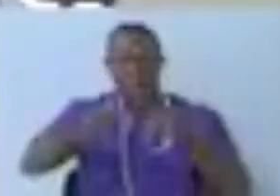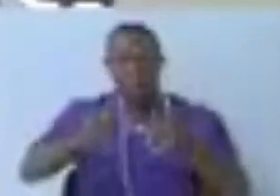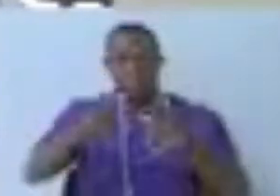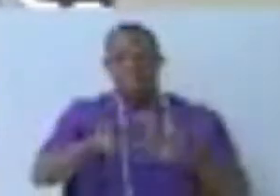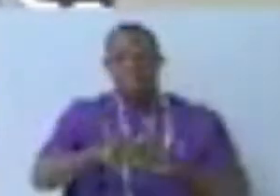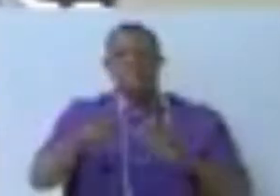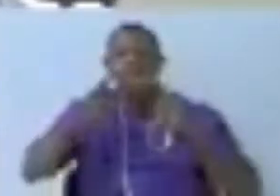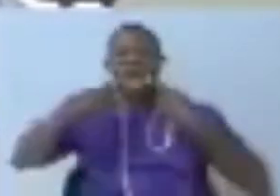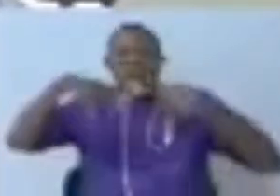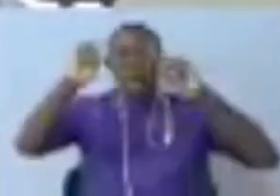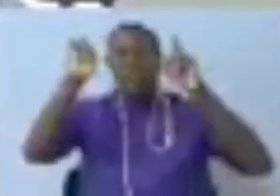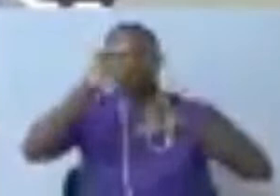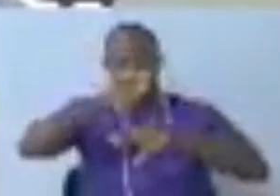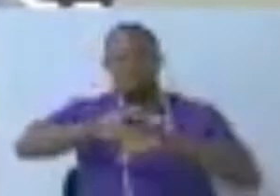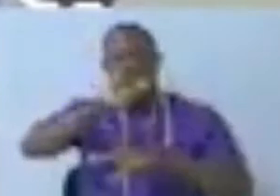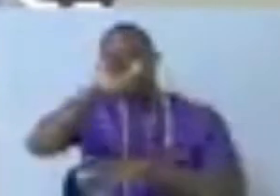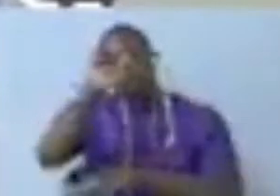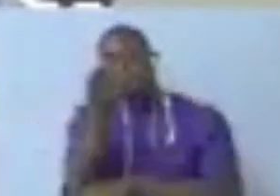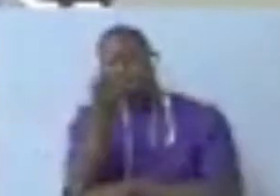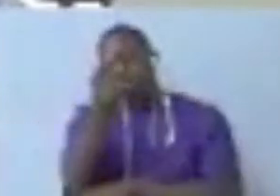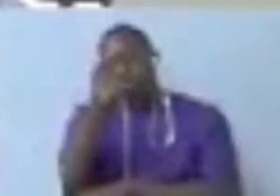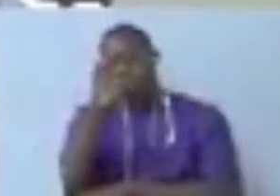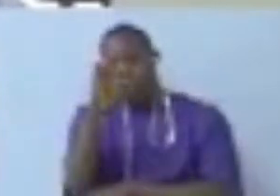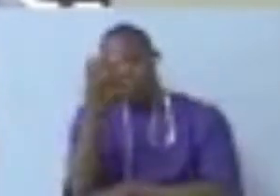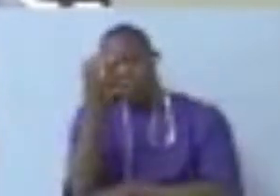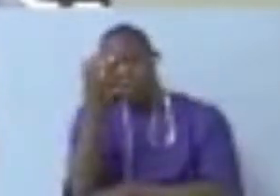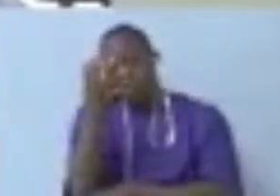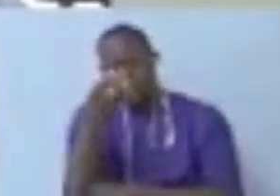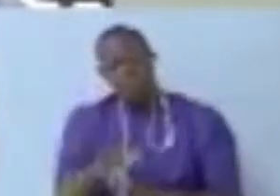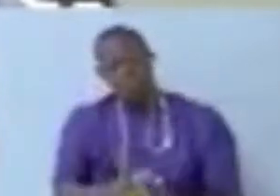24th, Gambia Minister